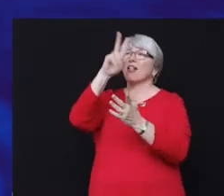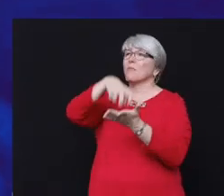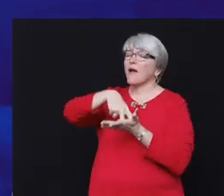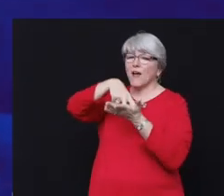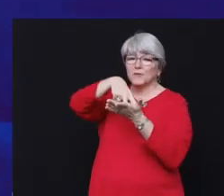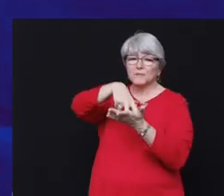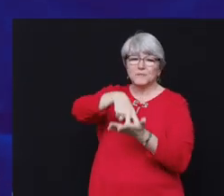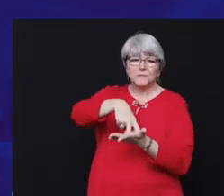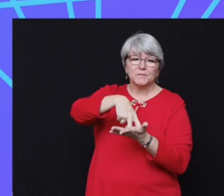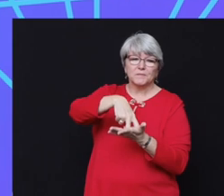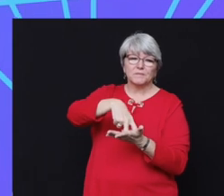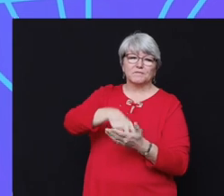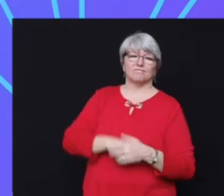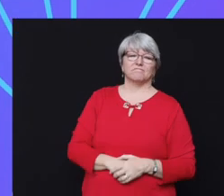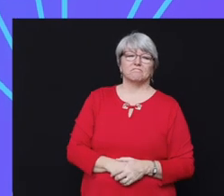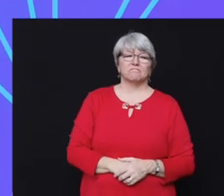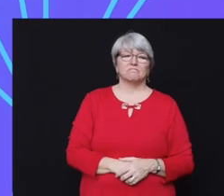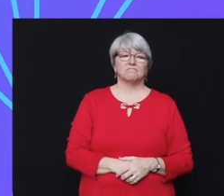bow.